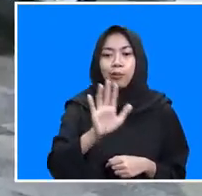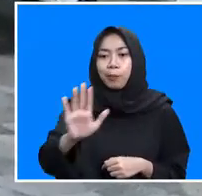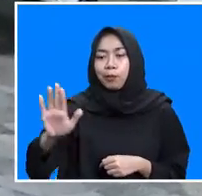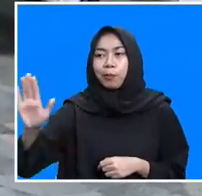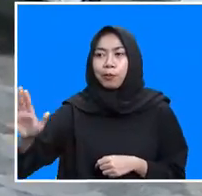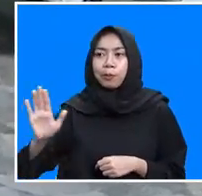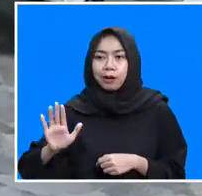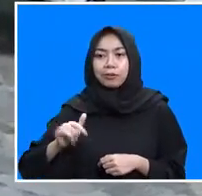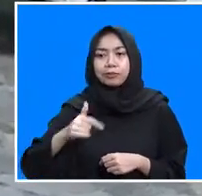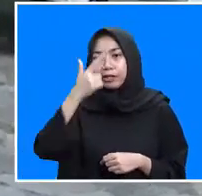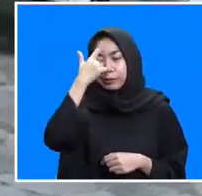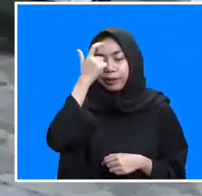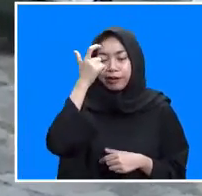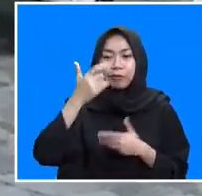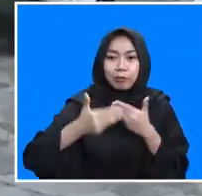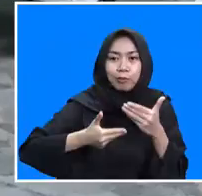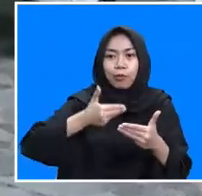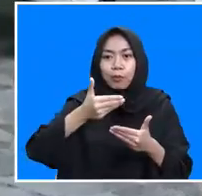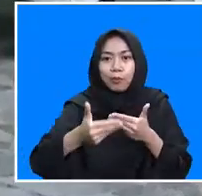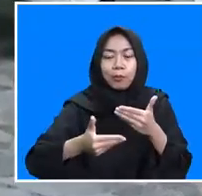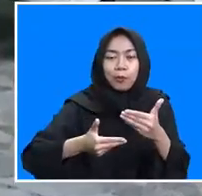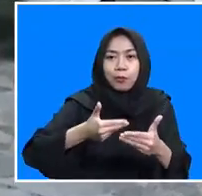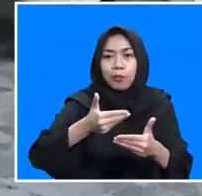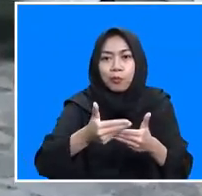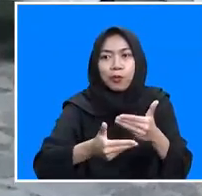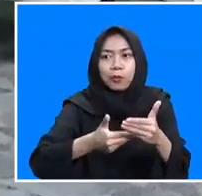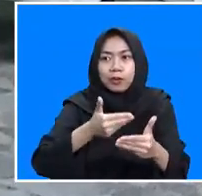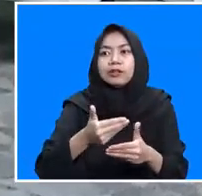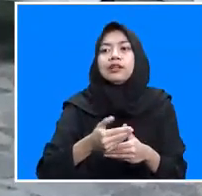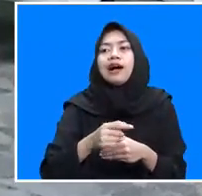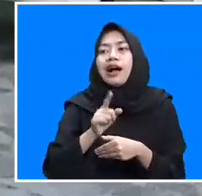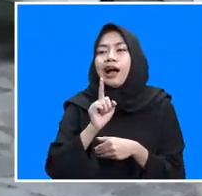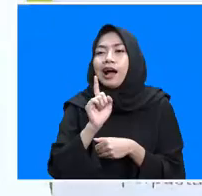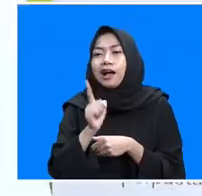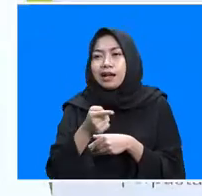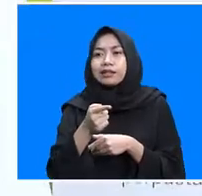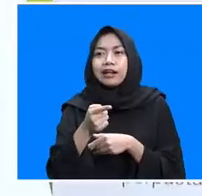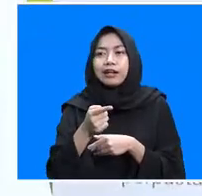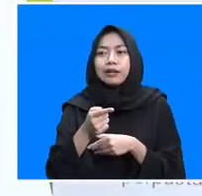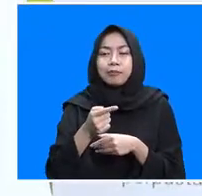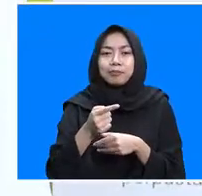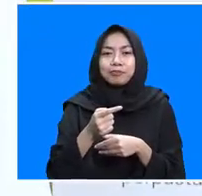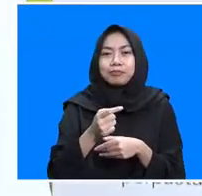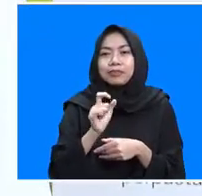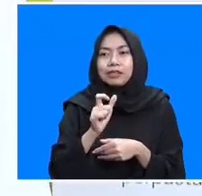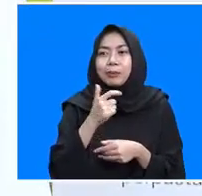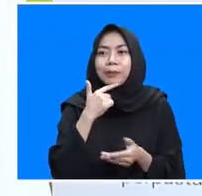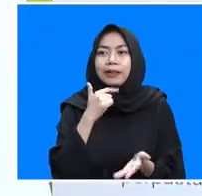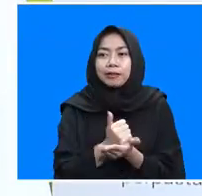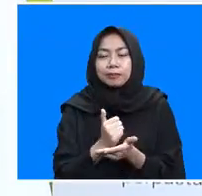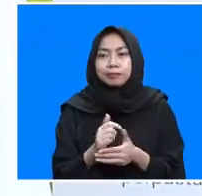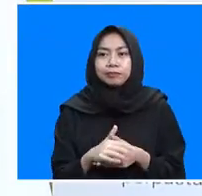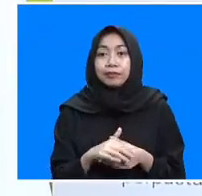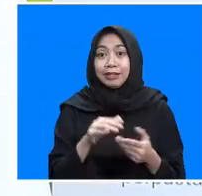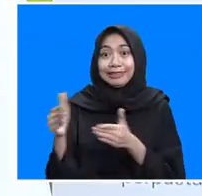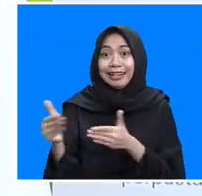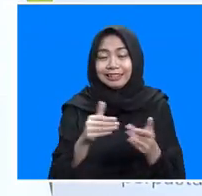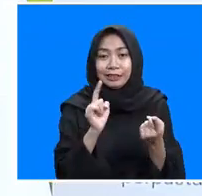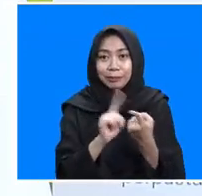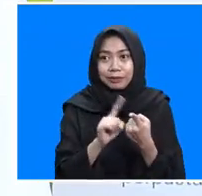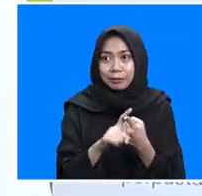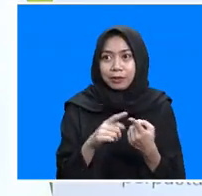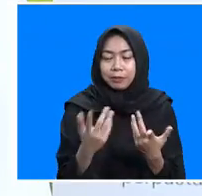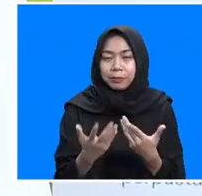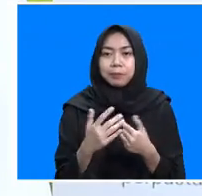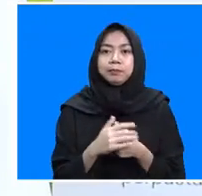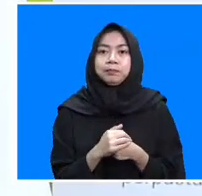learning journey and learning outcome. So that is a strong focus for us. Mm-hmm. I guess there's a couple of things over here. One is about